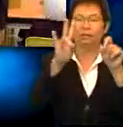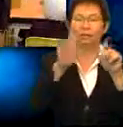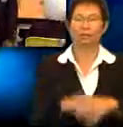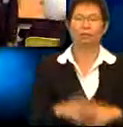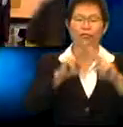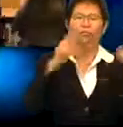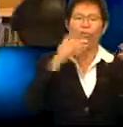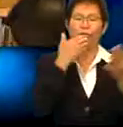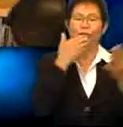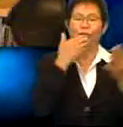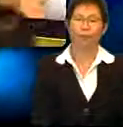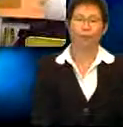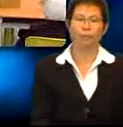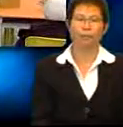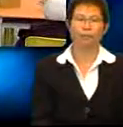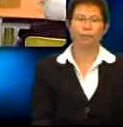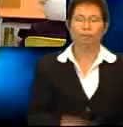11.7. Very good.